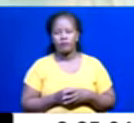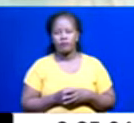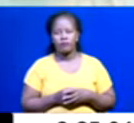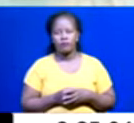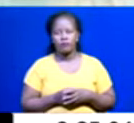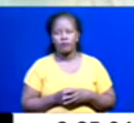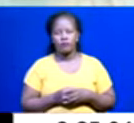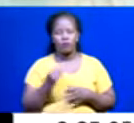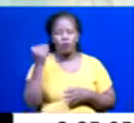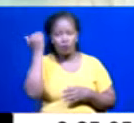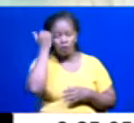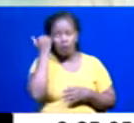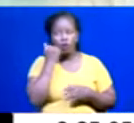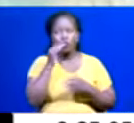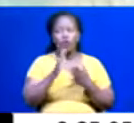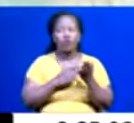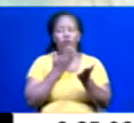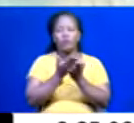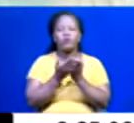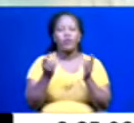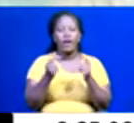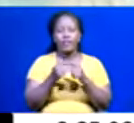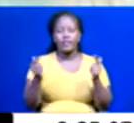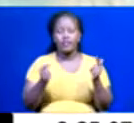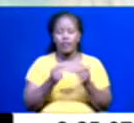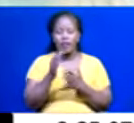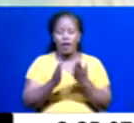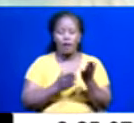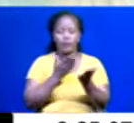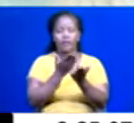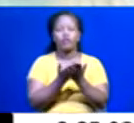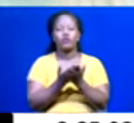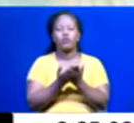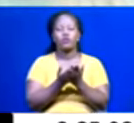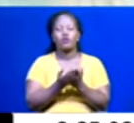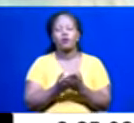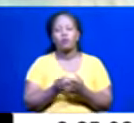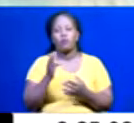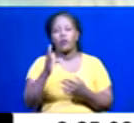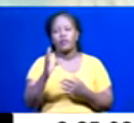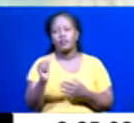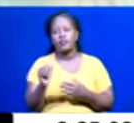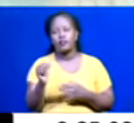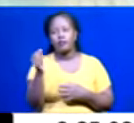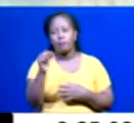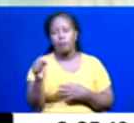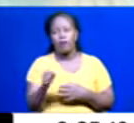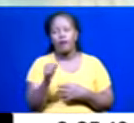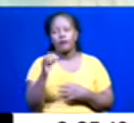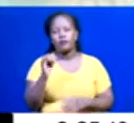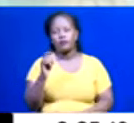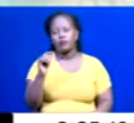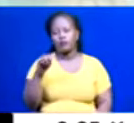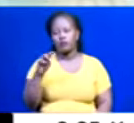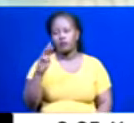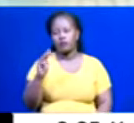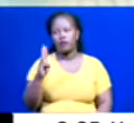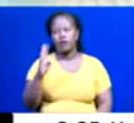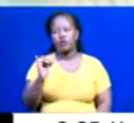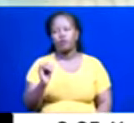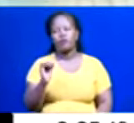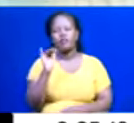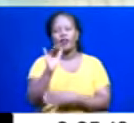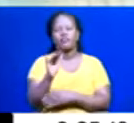Court of Appeal rejecting an application by our Chief Administrative Secretary, Dennis Itumbi, seeking to